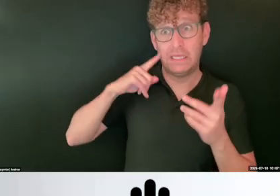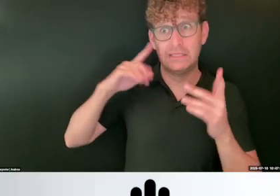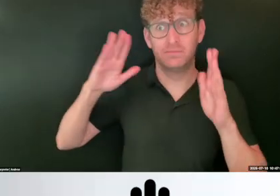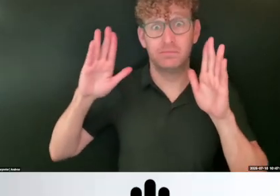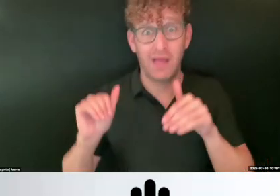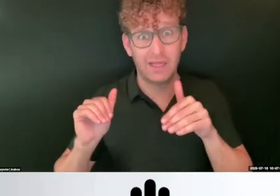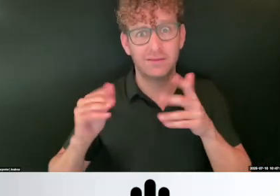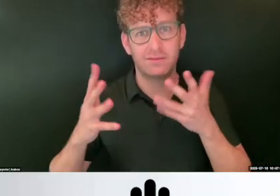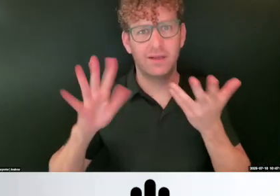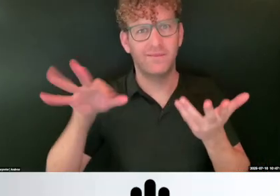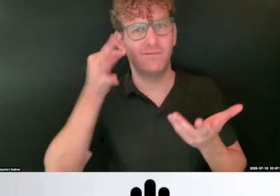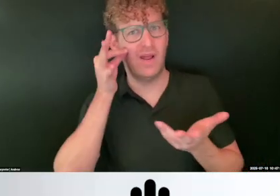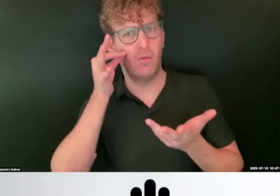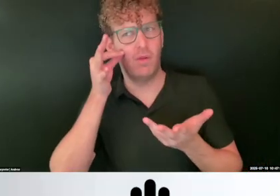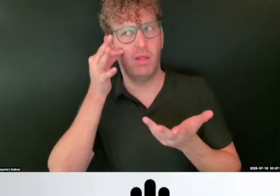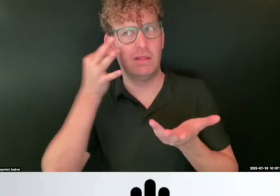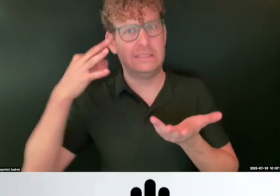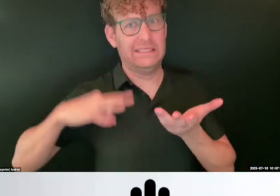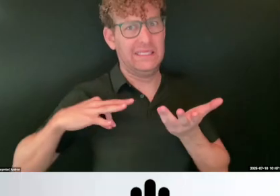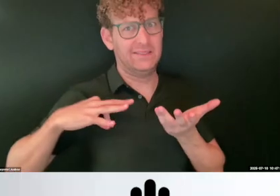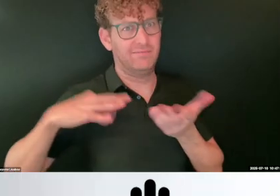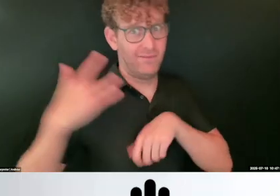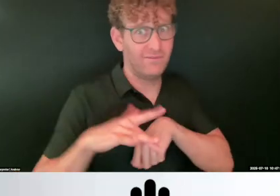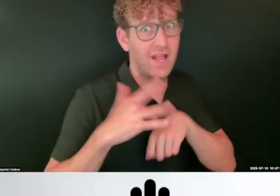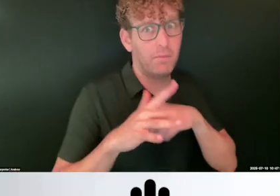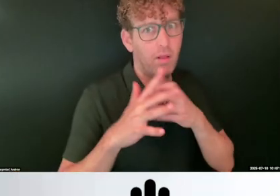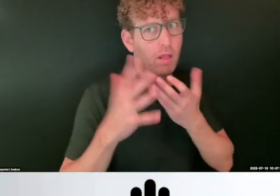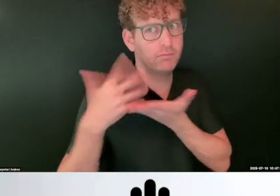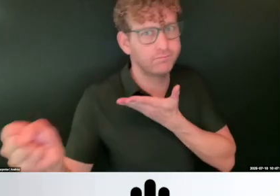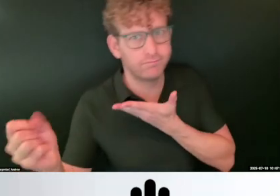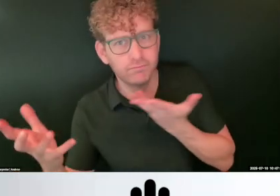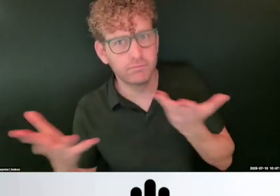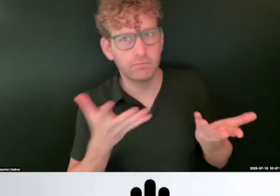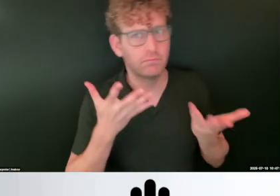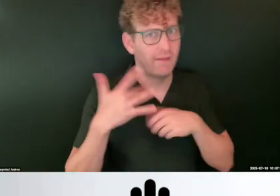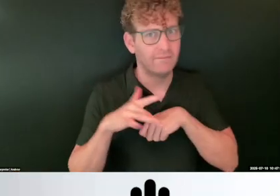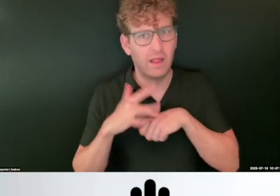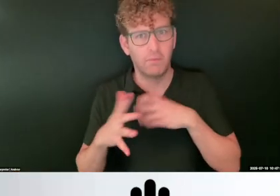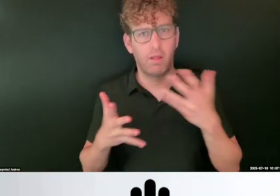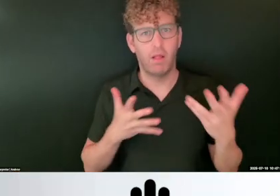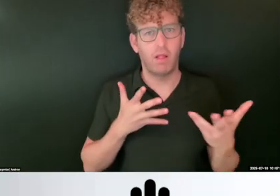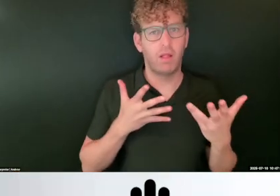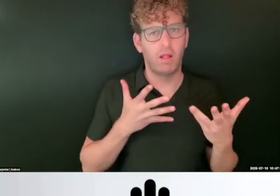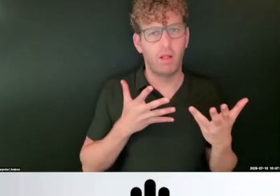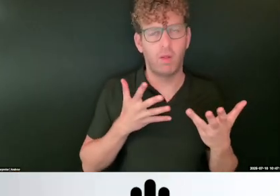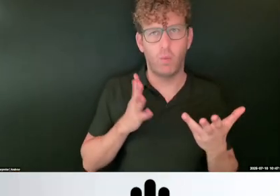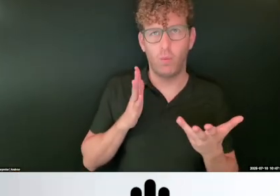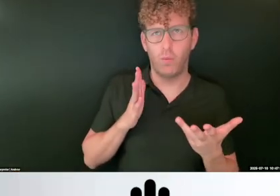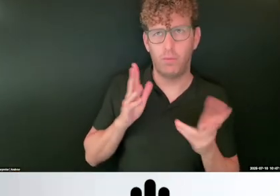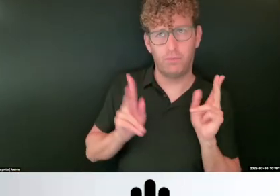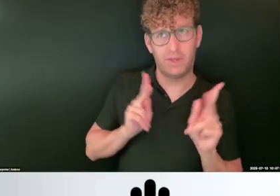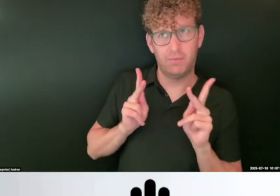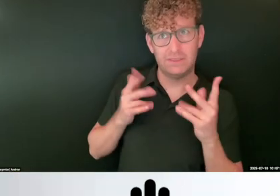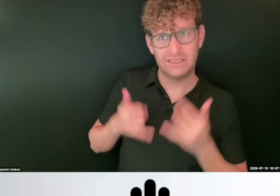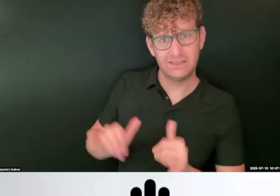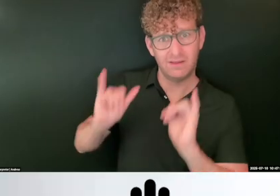When that is no longer available, will people still want to go through with it?